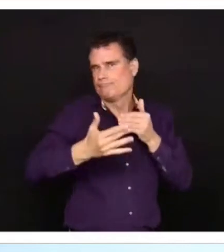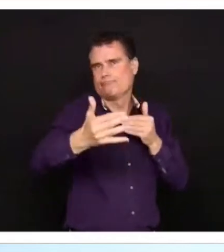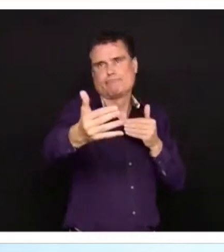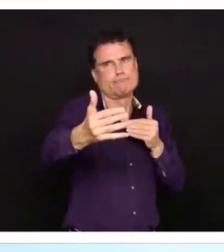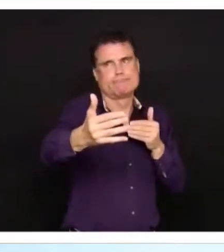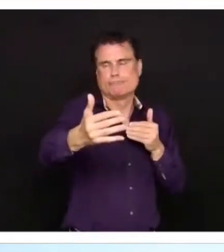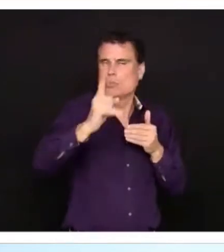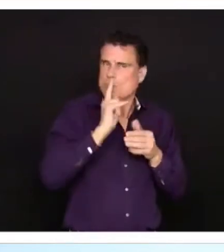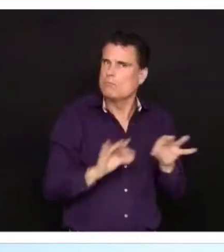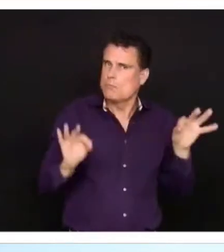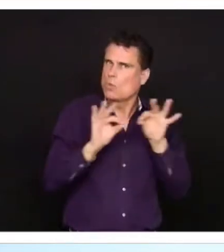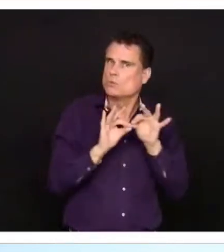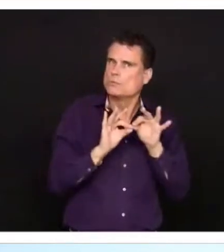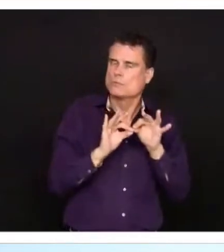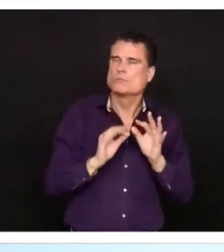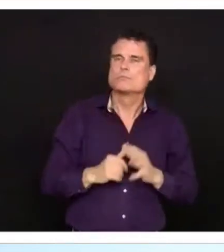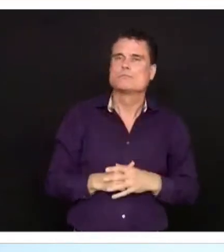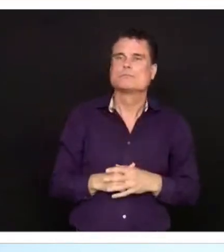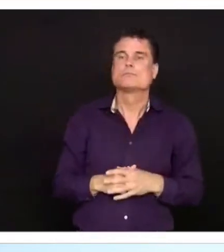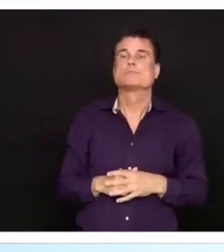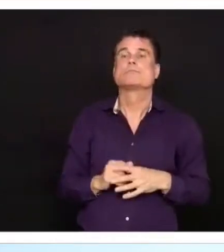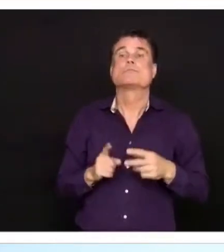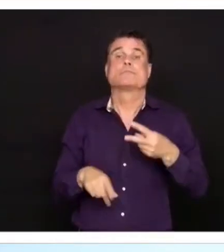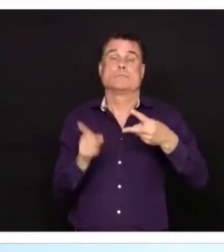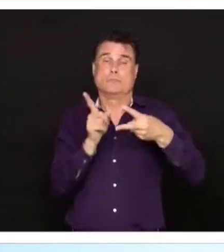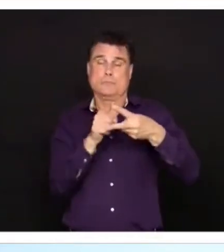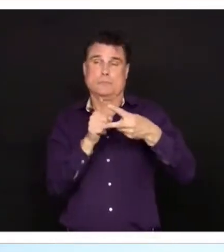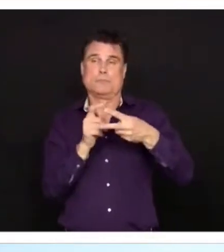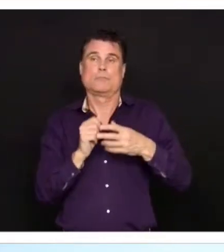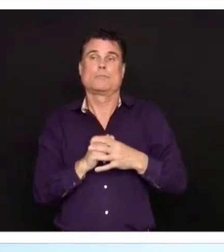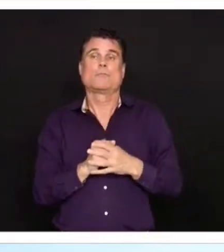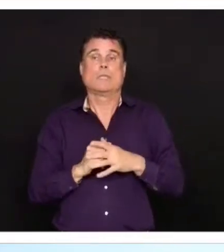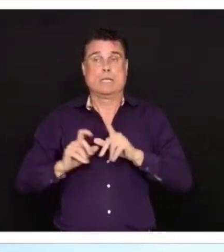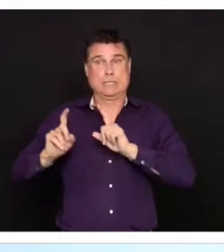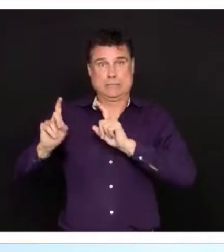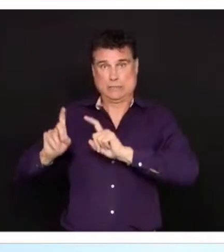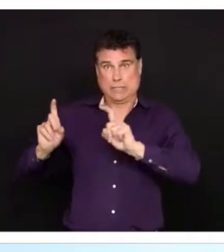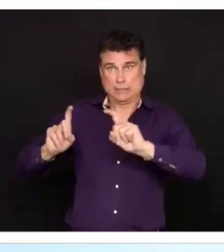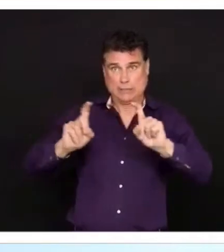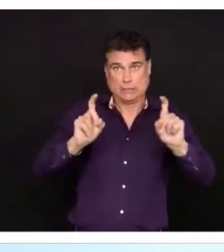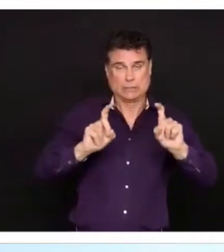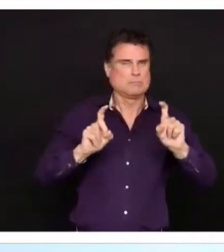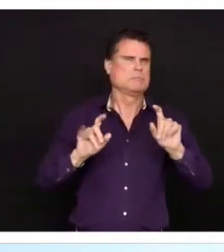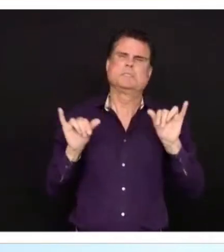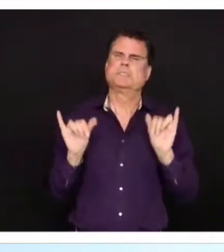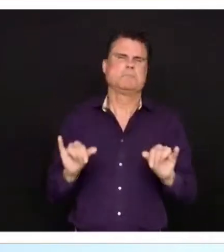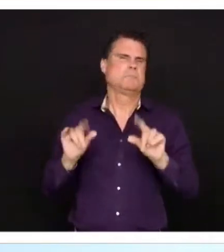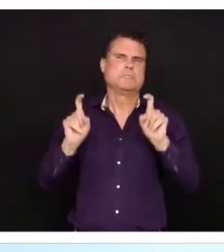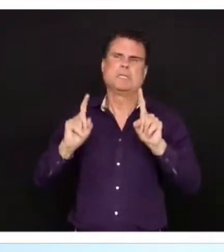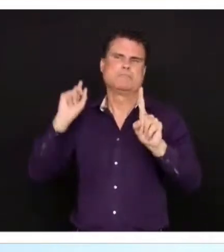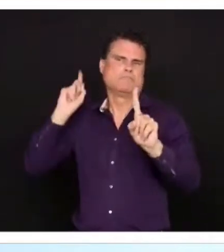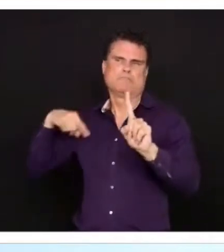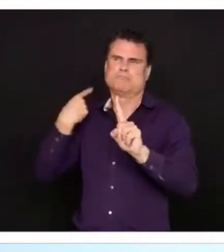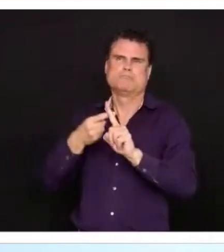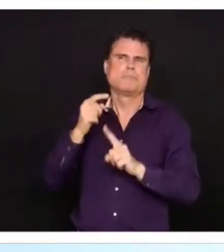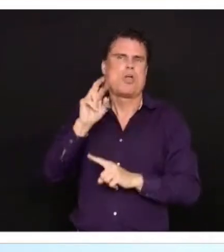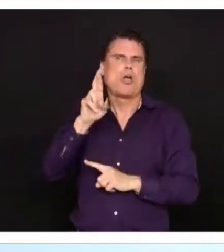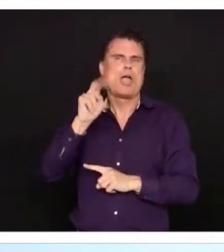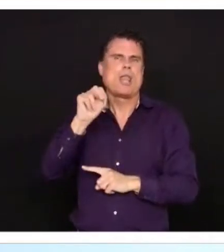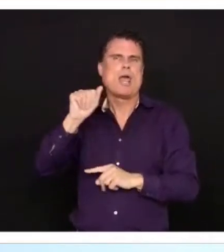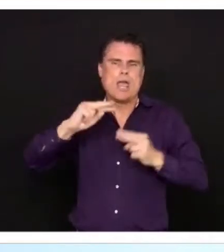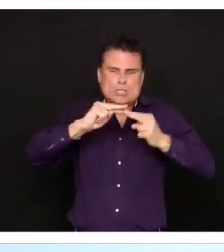the genetic testing to see if somebody has this disease. But we are also, and we've talked about this, going to be adding in